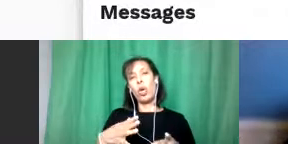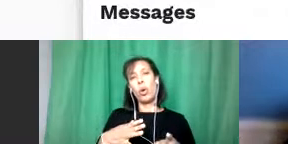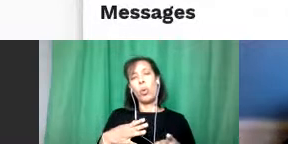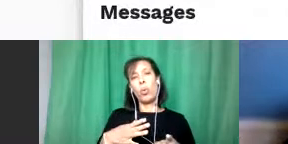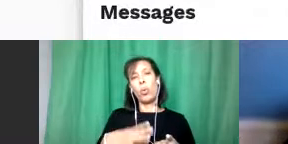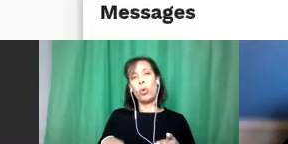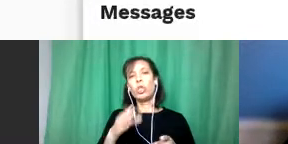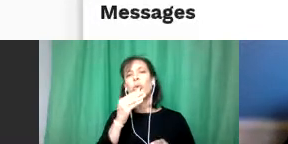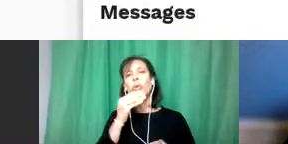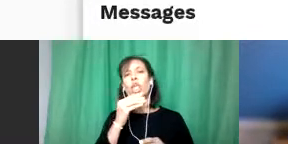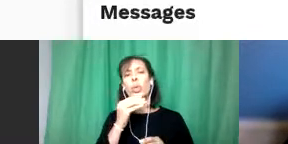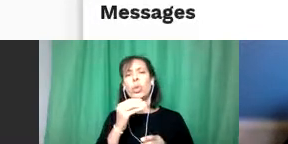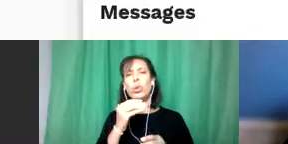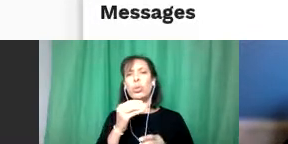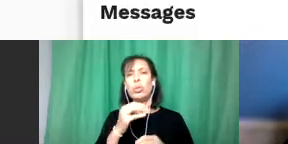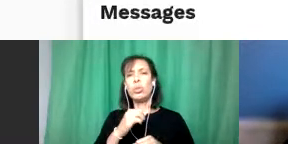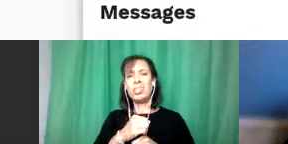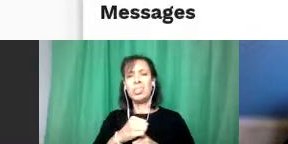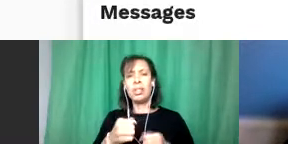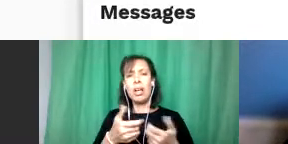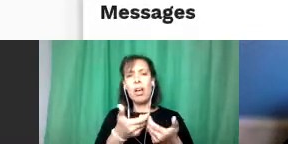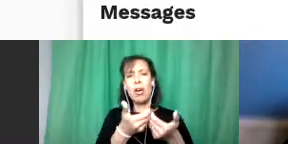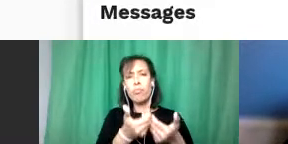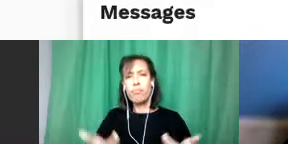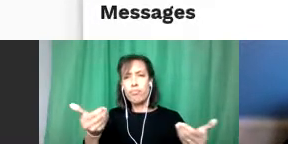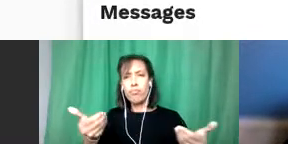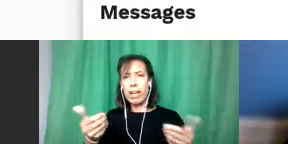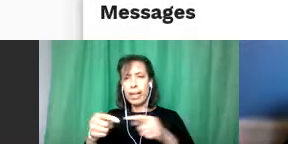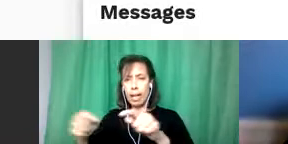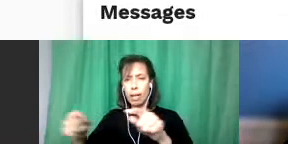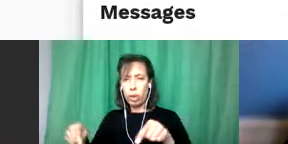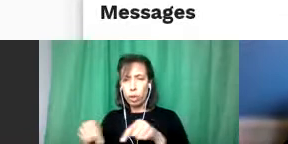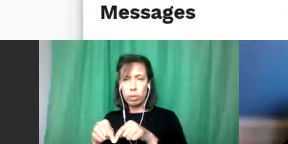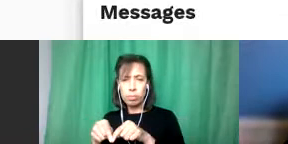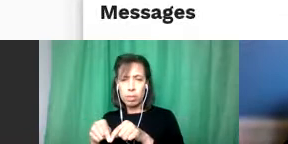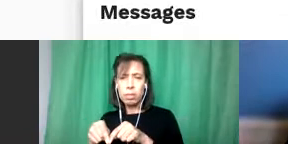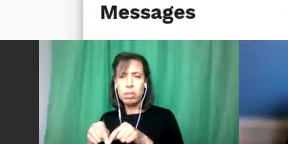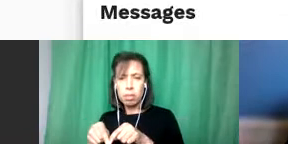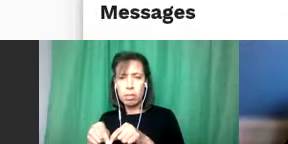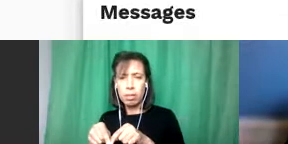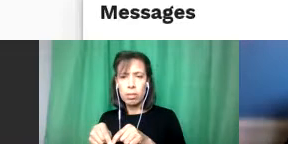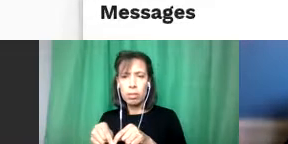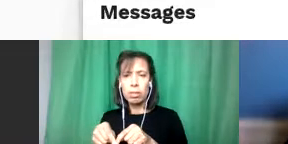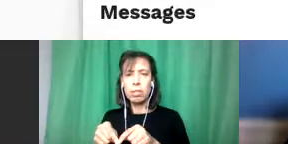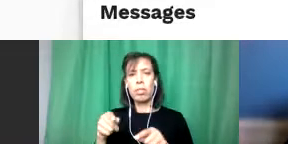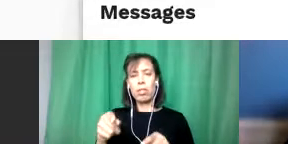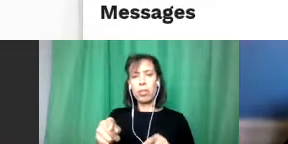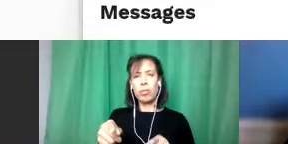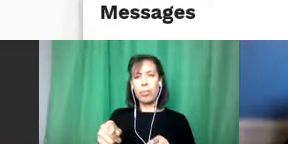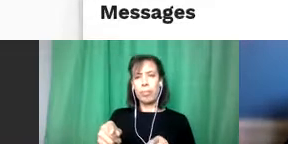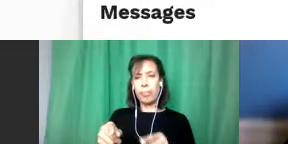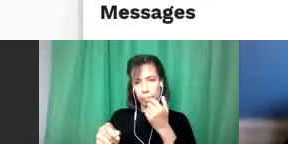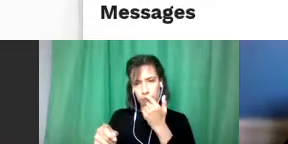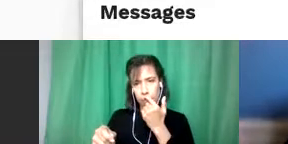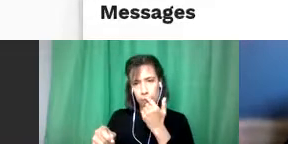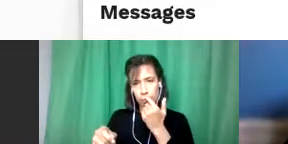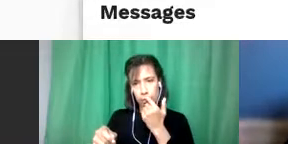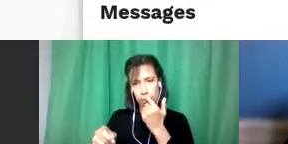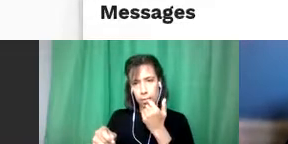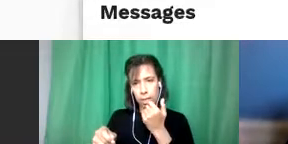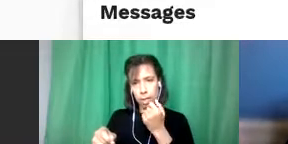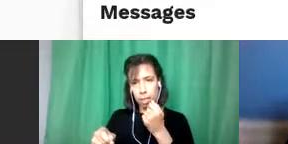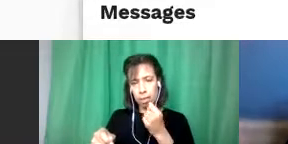discussion about content. What I would like to start to do with you is share examples of the type of work that you've got to